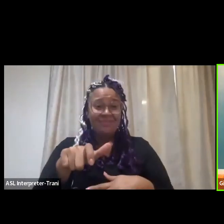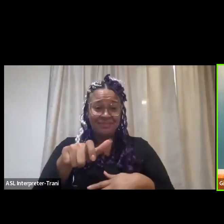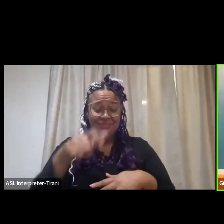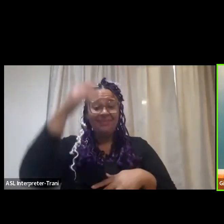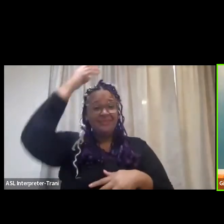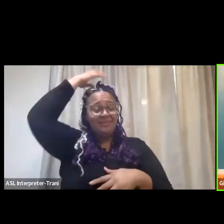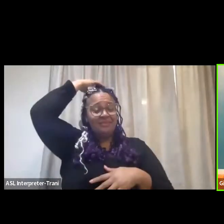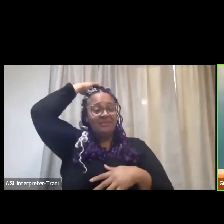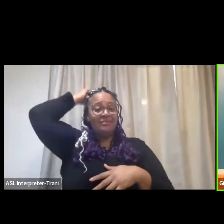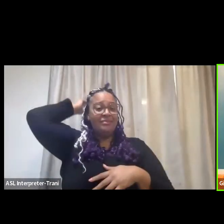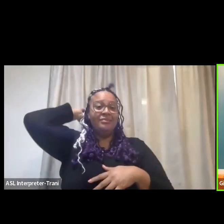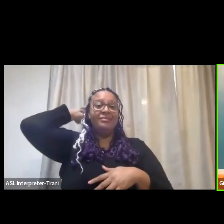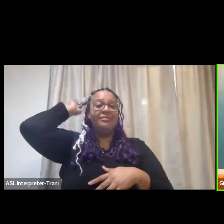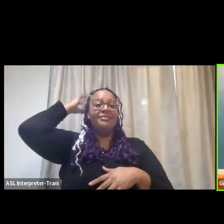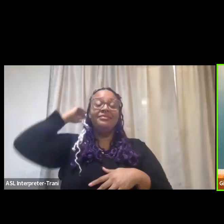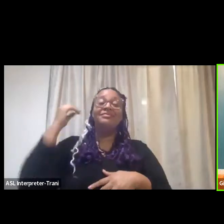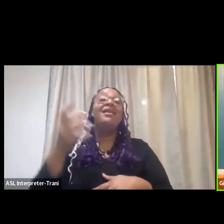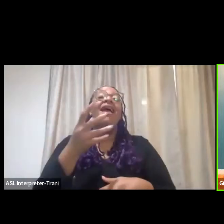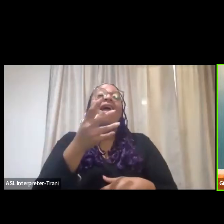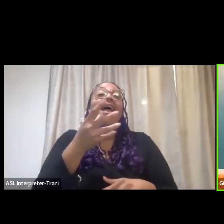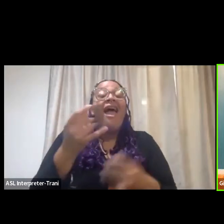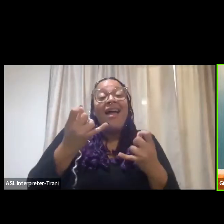And you are read to filth by.